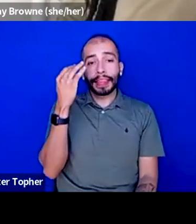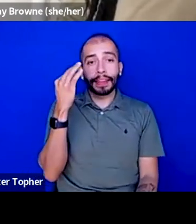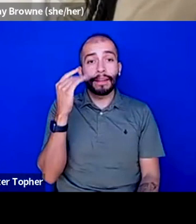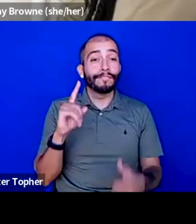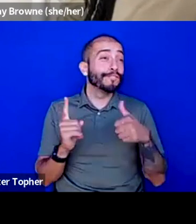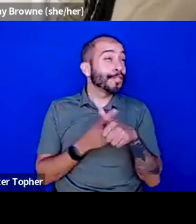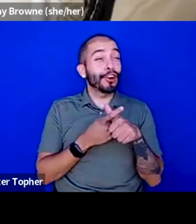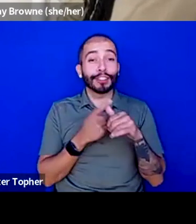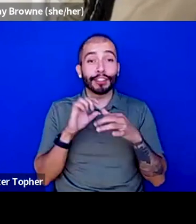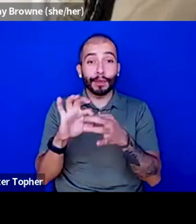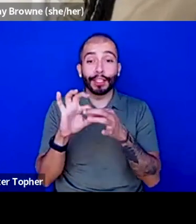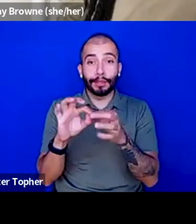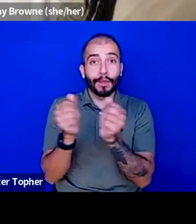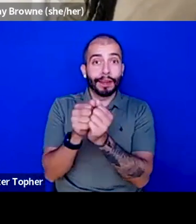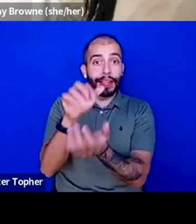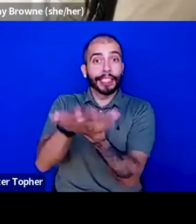in our classroom?